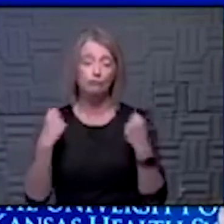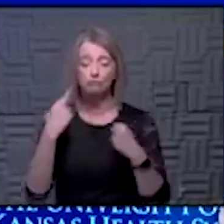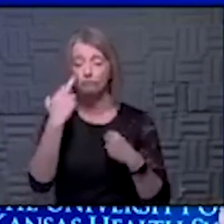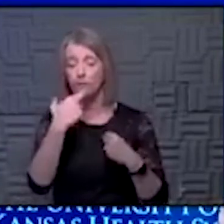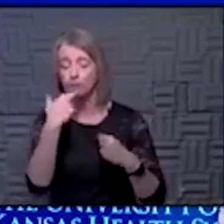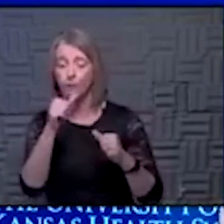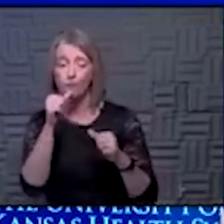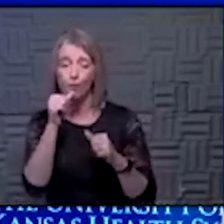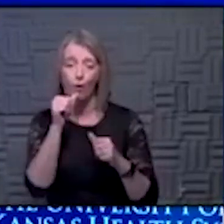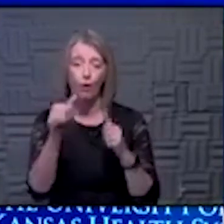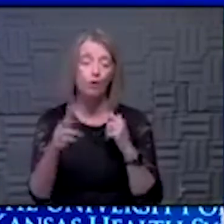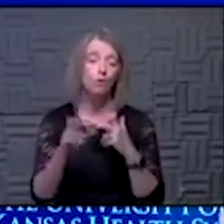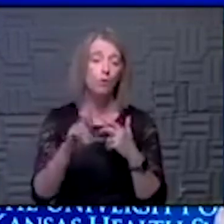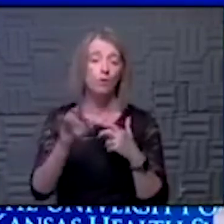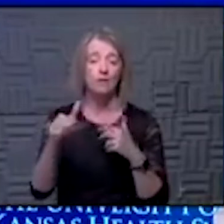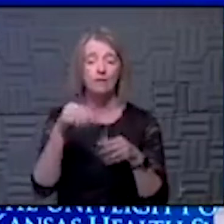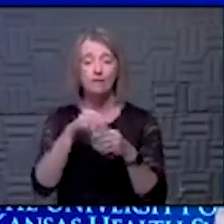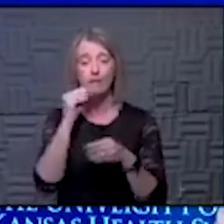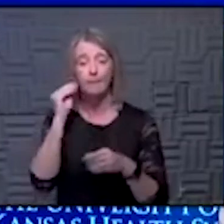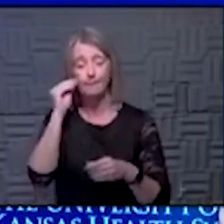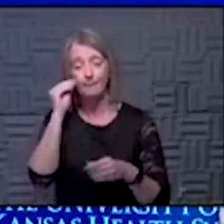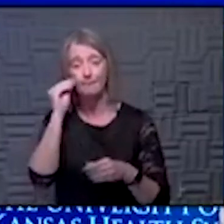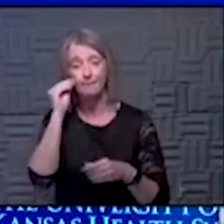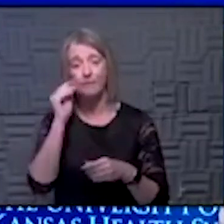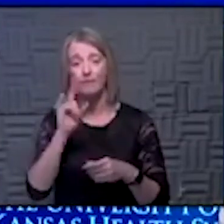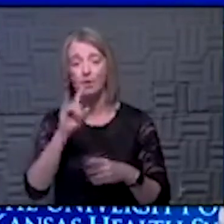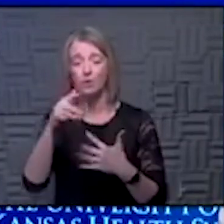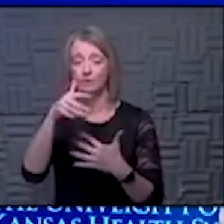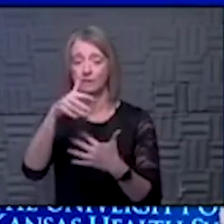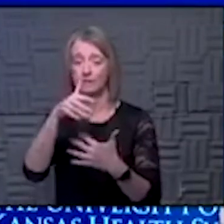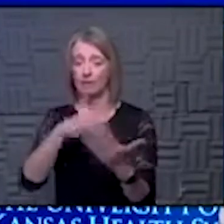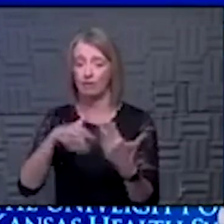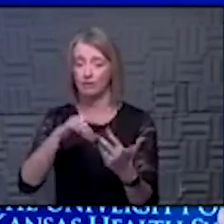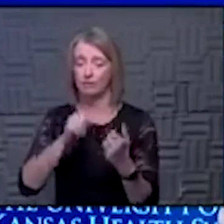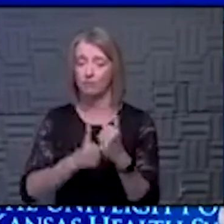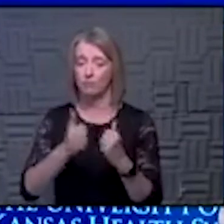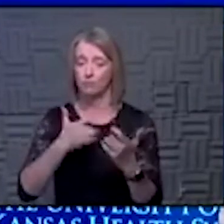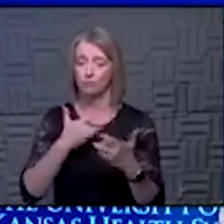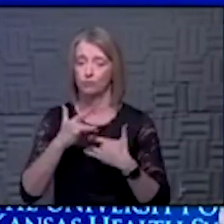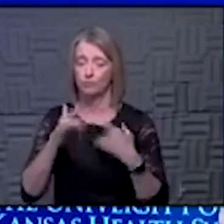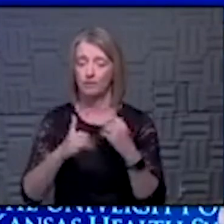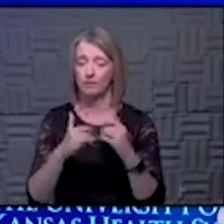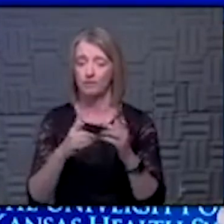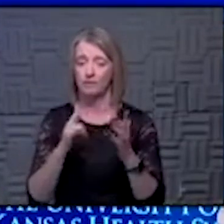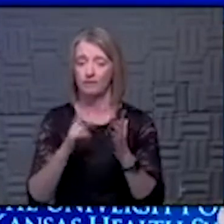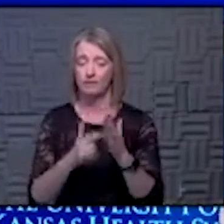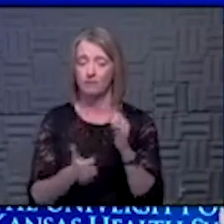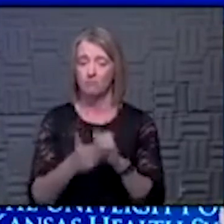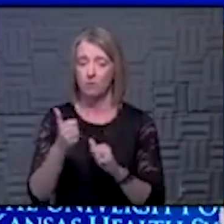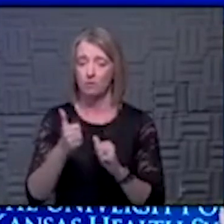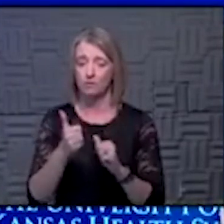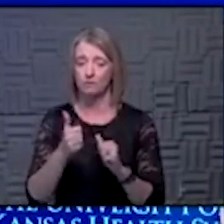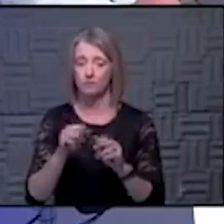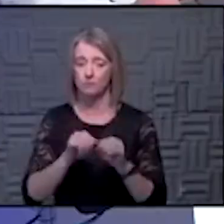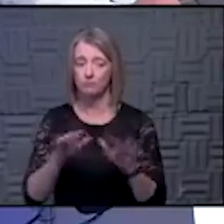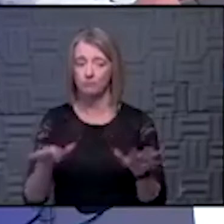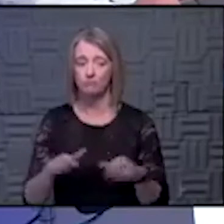restaurant or a bar or in their home. And those are the interactions that I think we're most concerned about being the source of most of the spread.